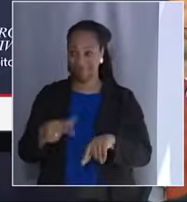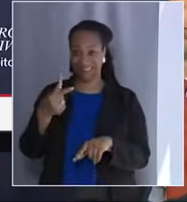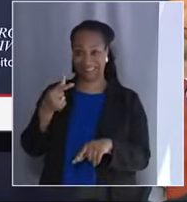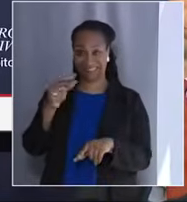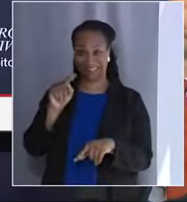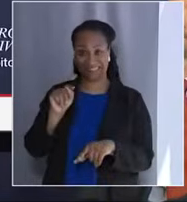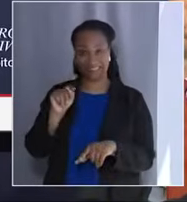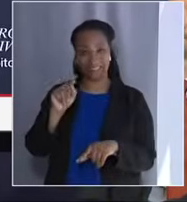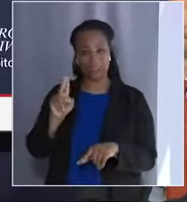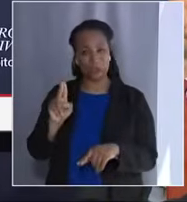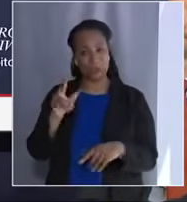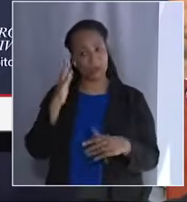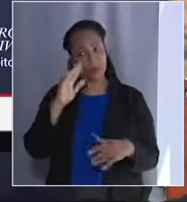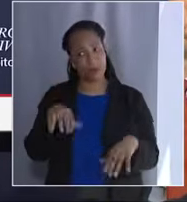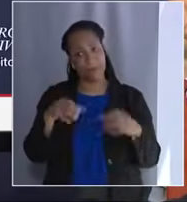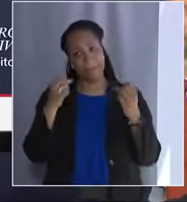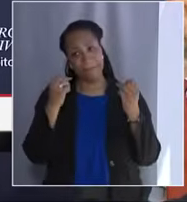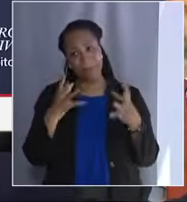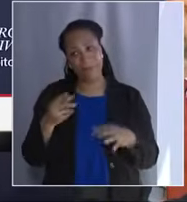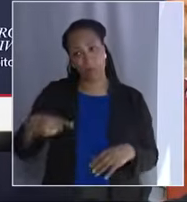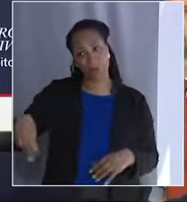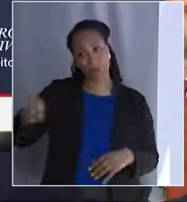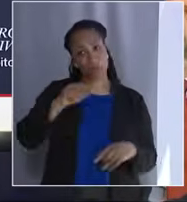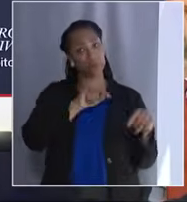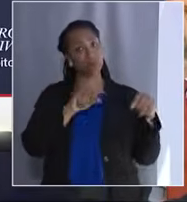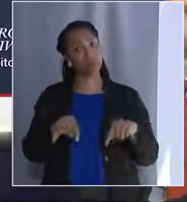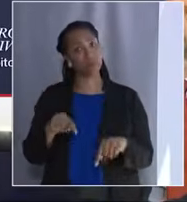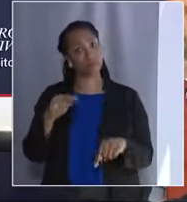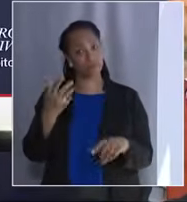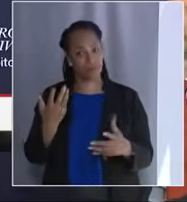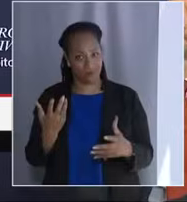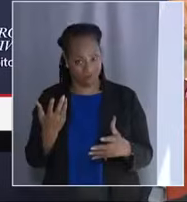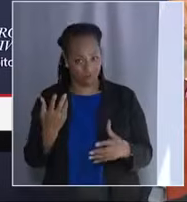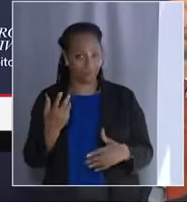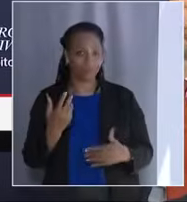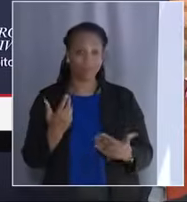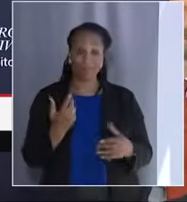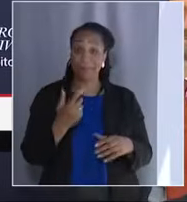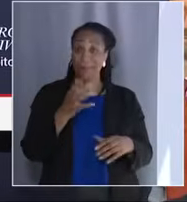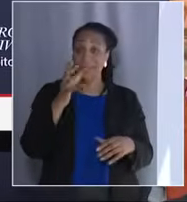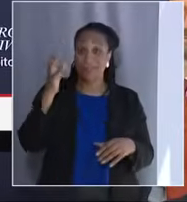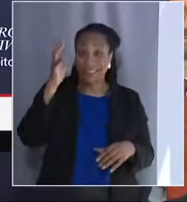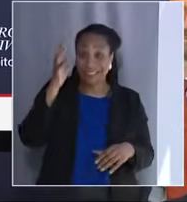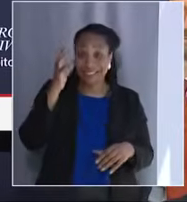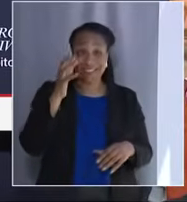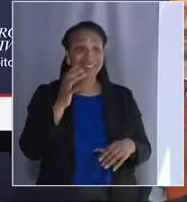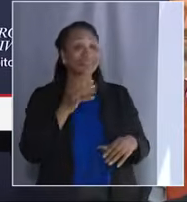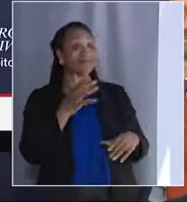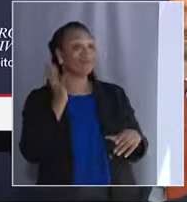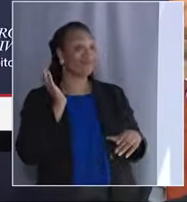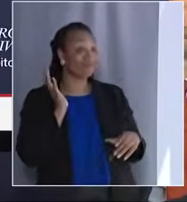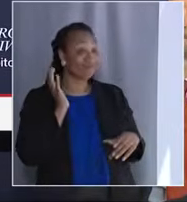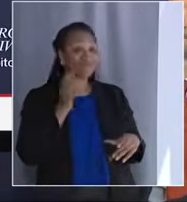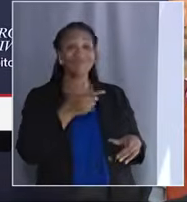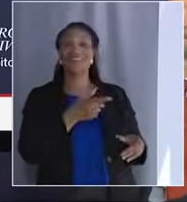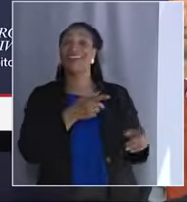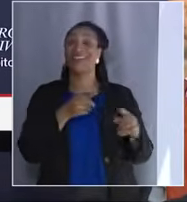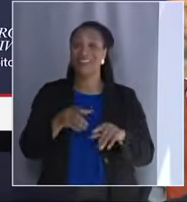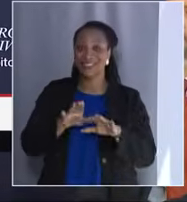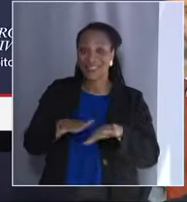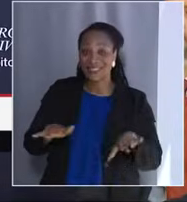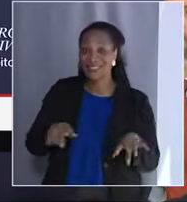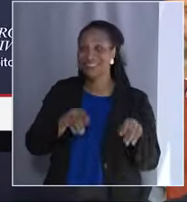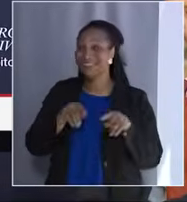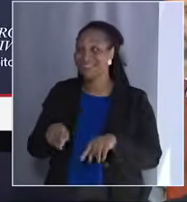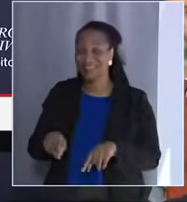school and who send your own kids to school, like the Lerner family and so many others, that they